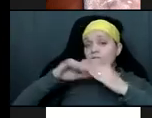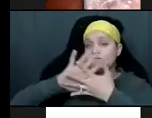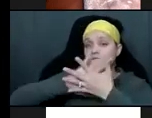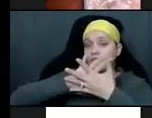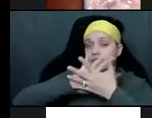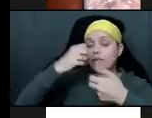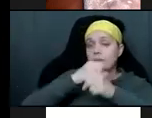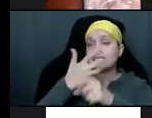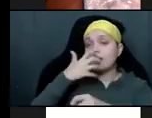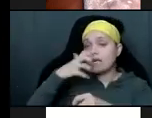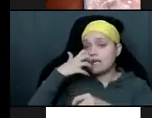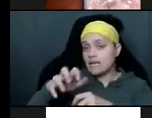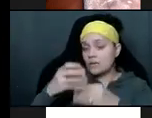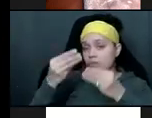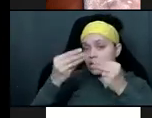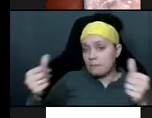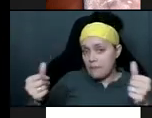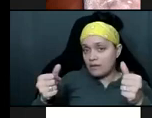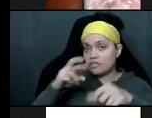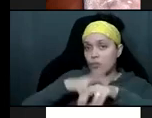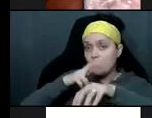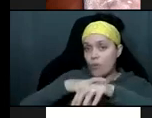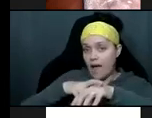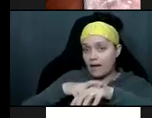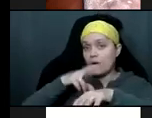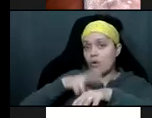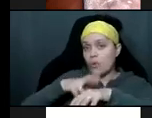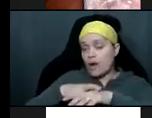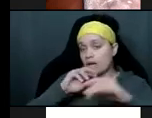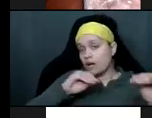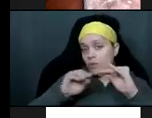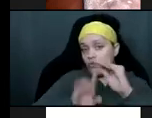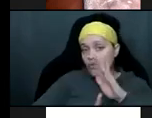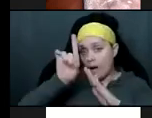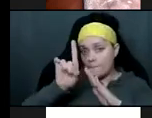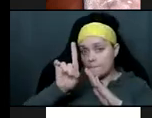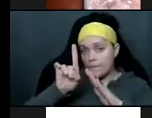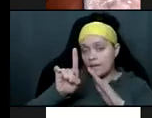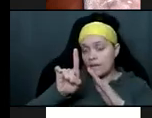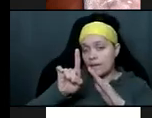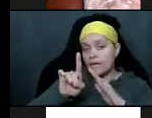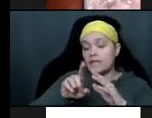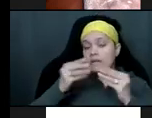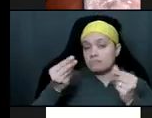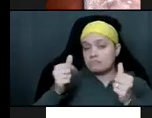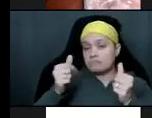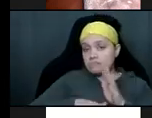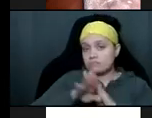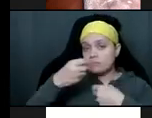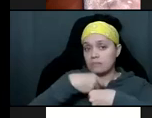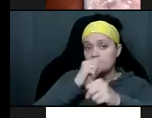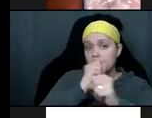heat, which can melt rock material. The rock material may move upwards in molten flows and may